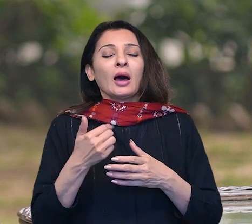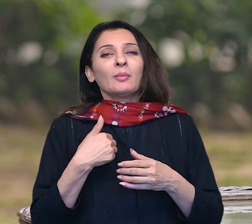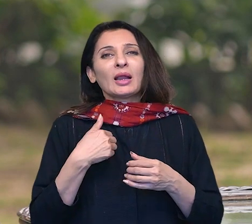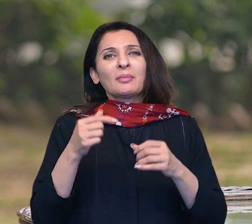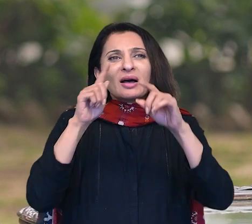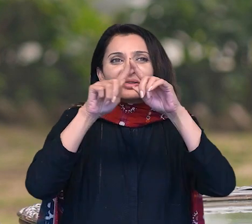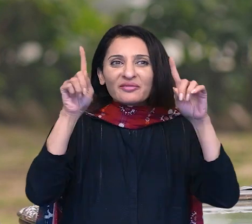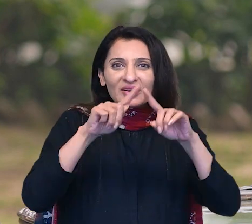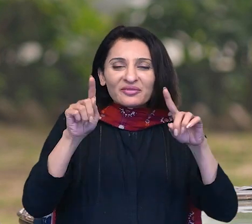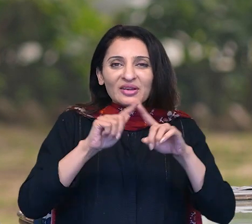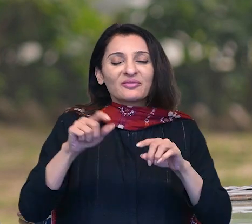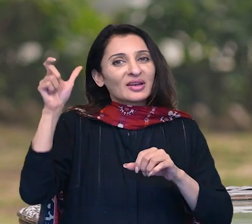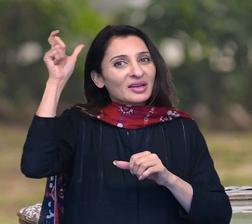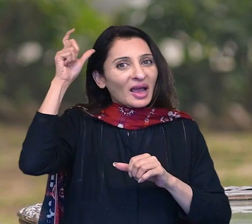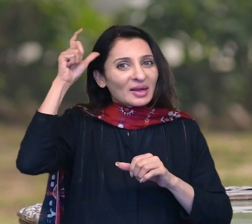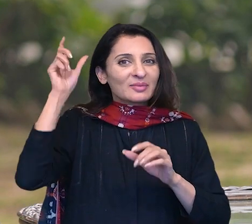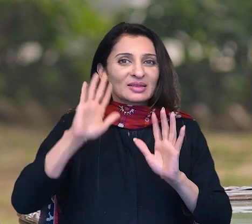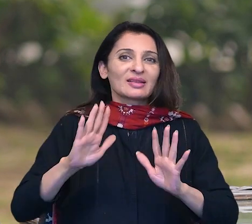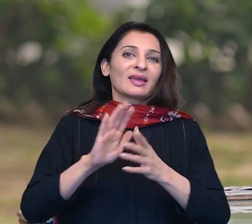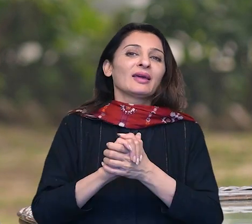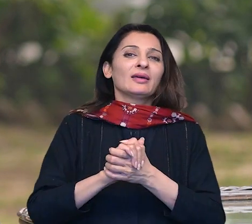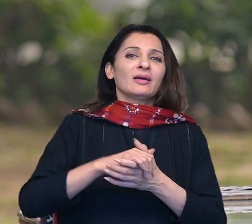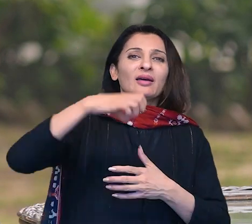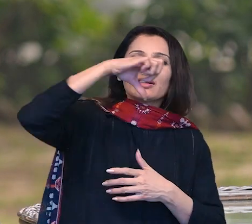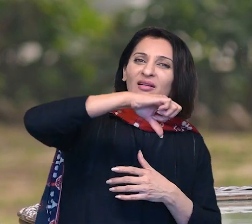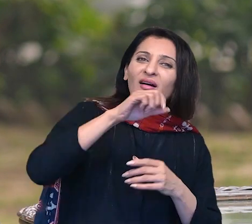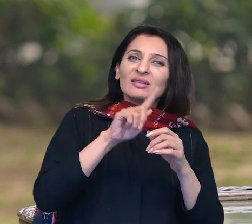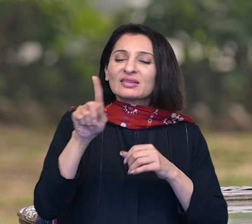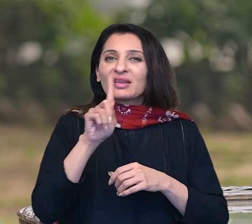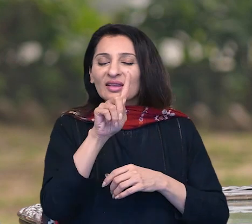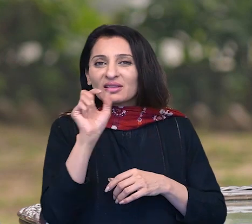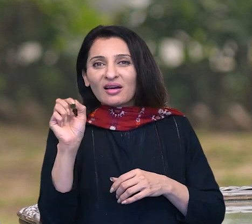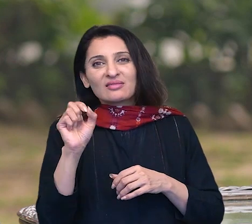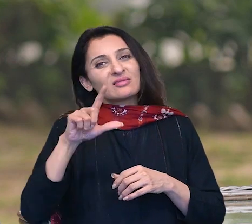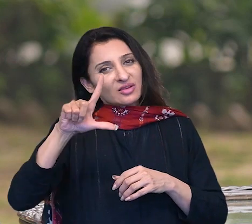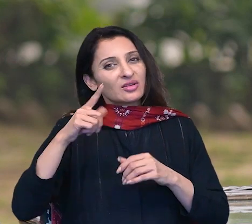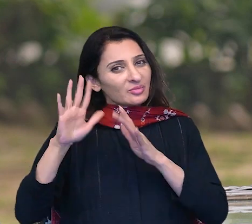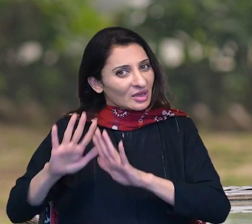produce like 40 liters, 45 liters per day.